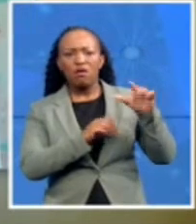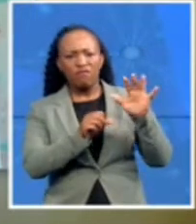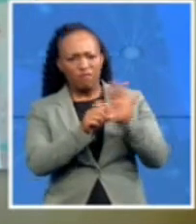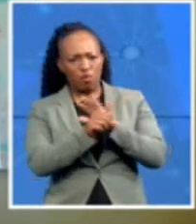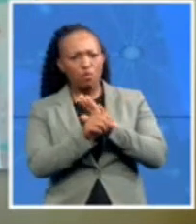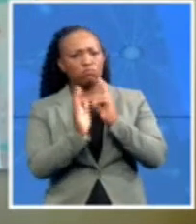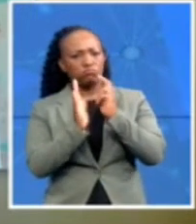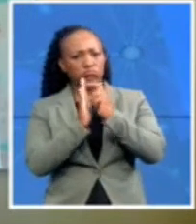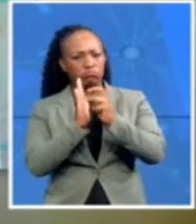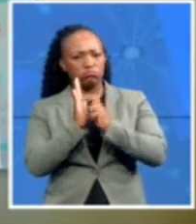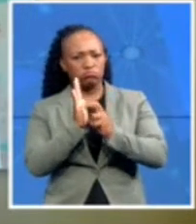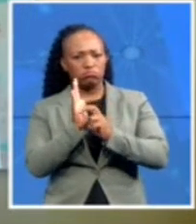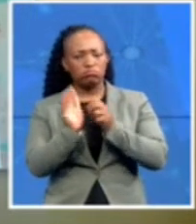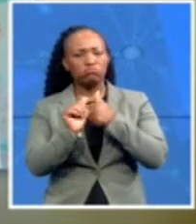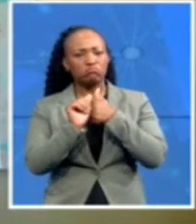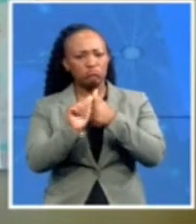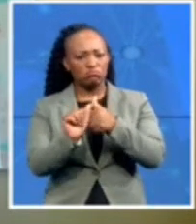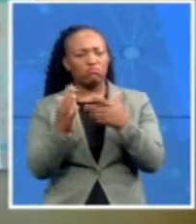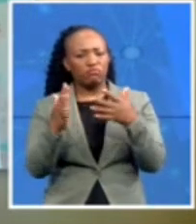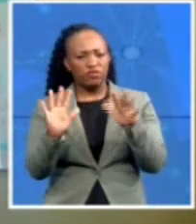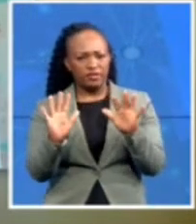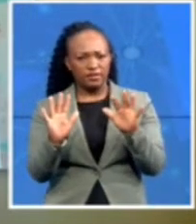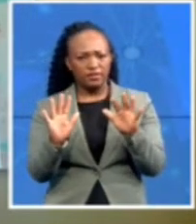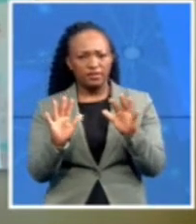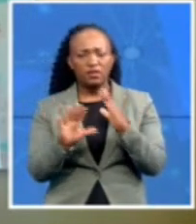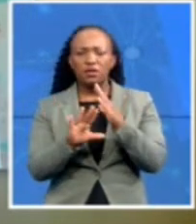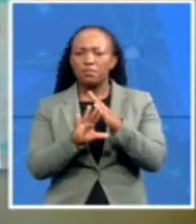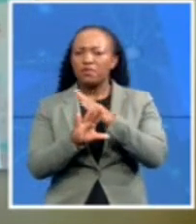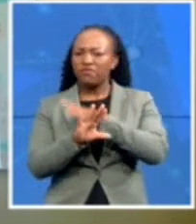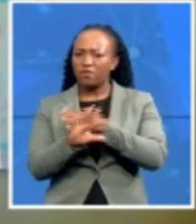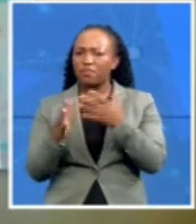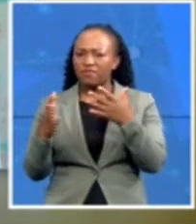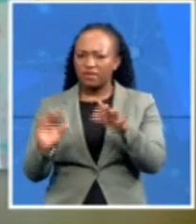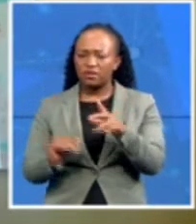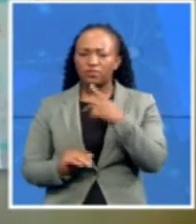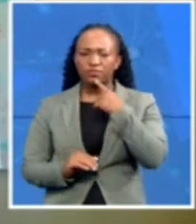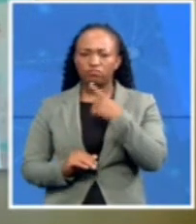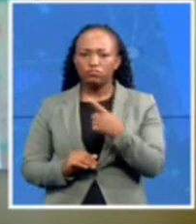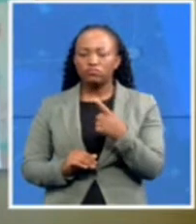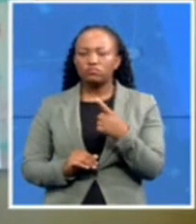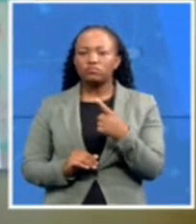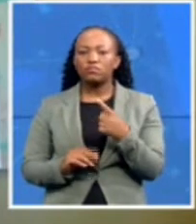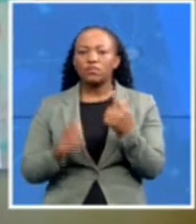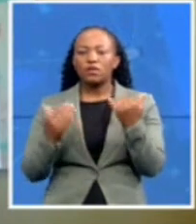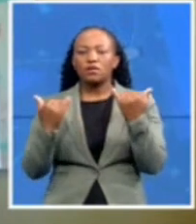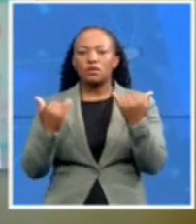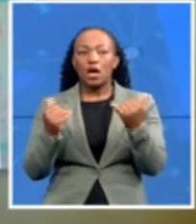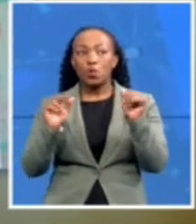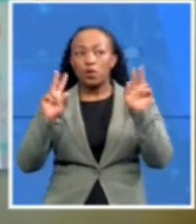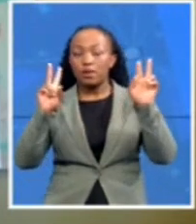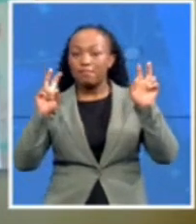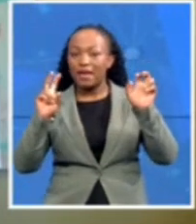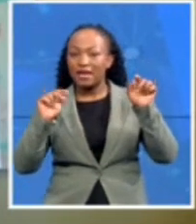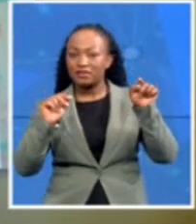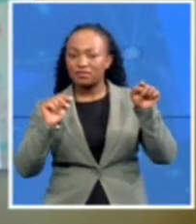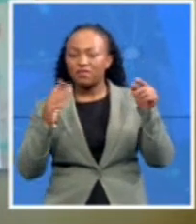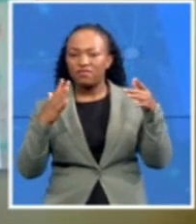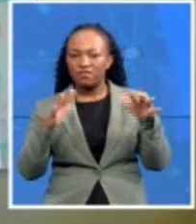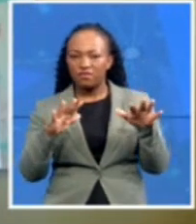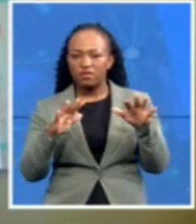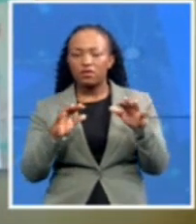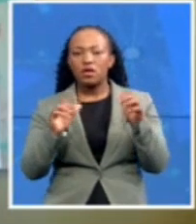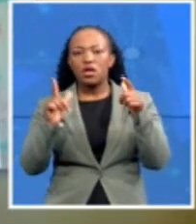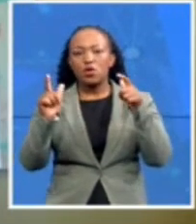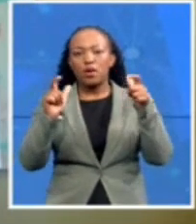As I've indicated previously, that matter has now been referred to the regulator. We have presented the